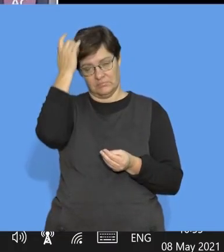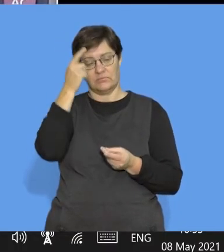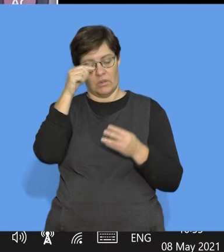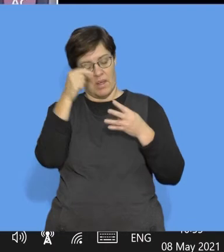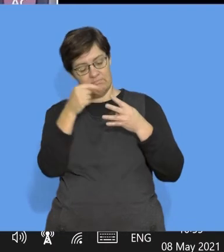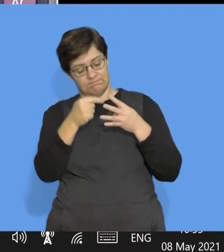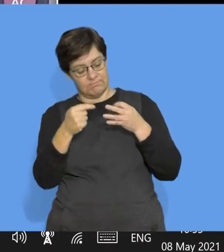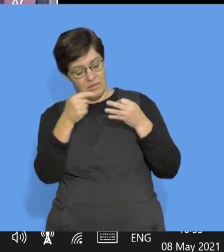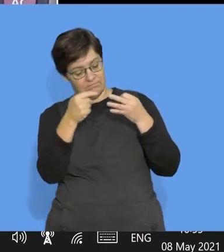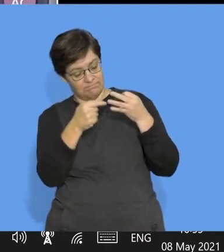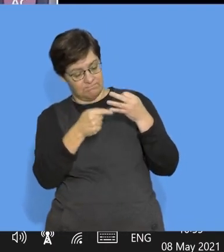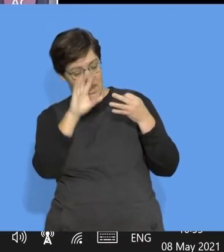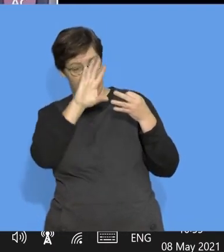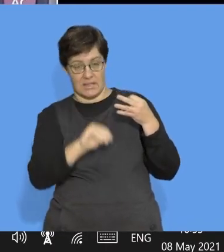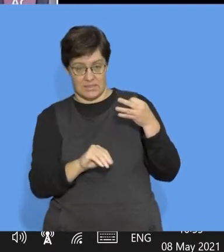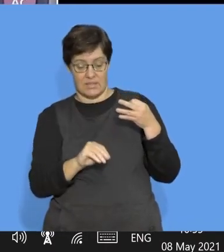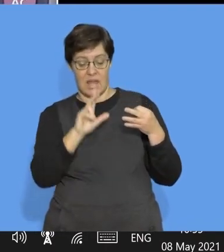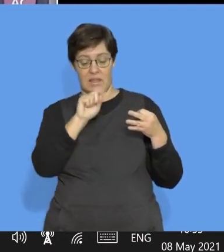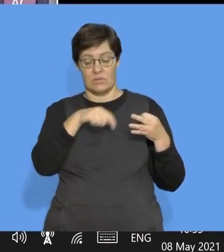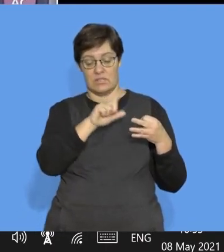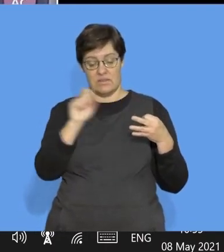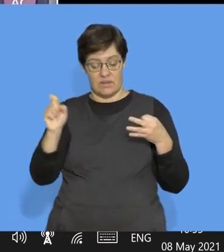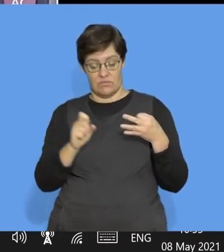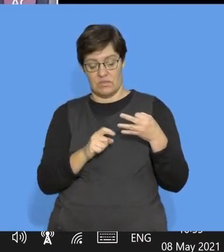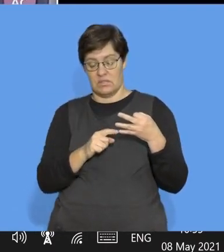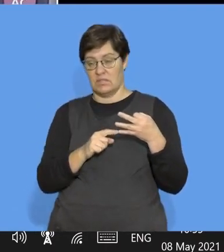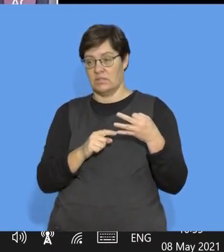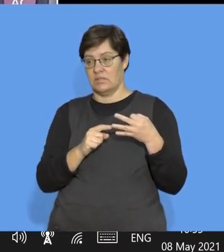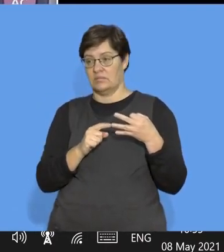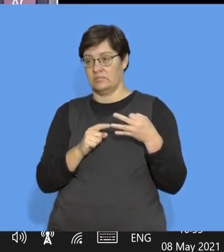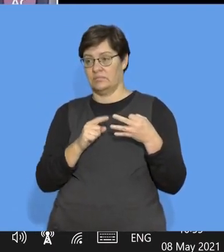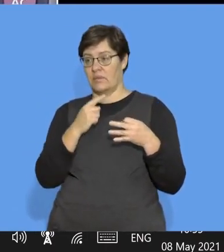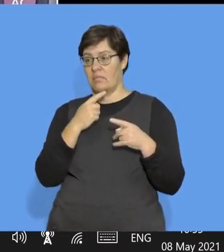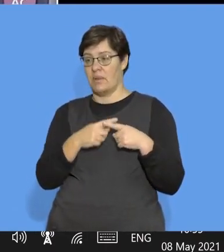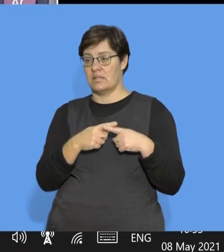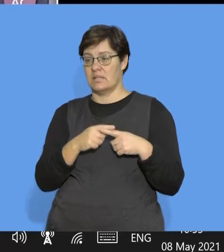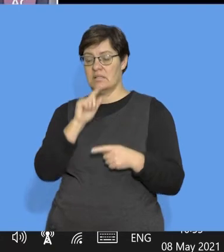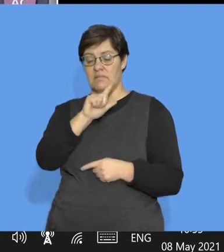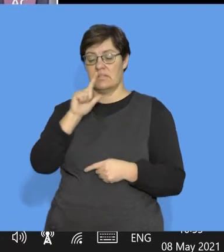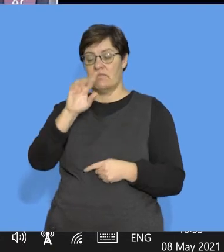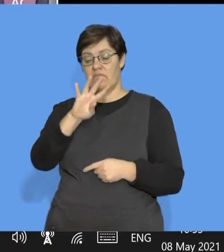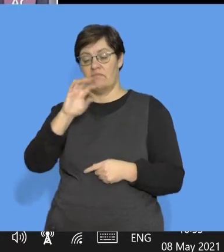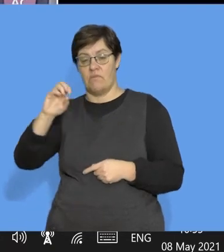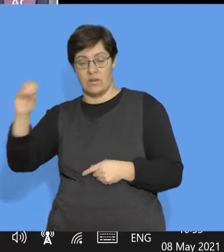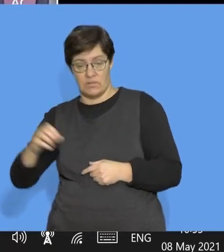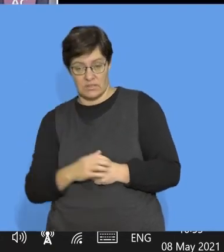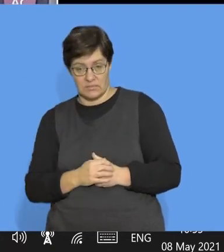add all these components. What do you add? 8,700 plus